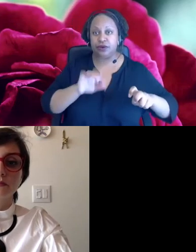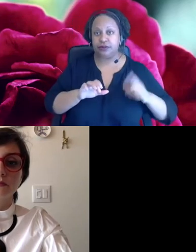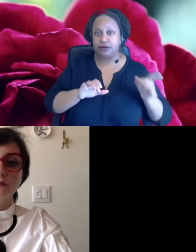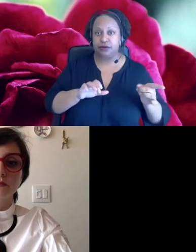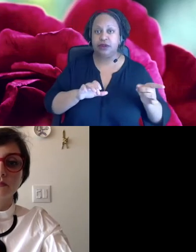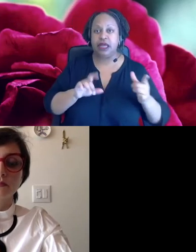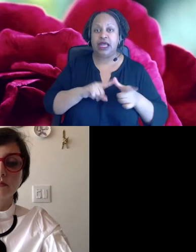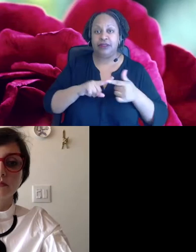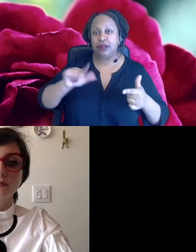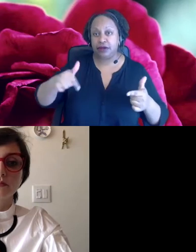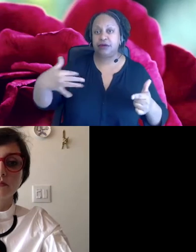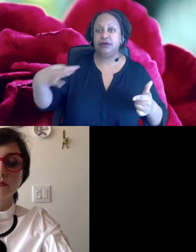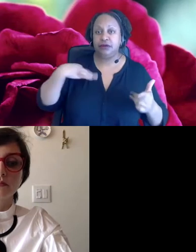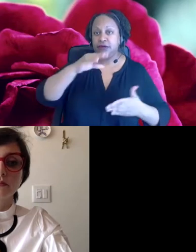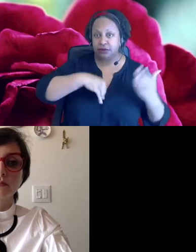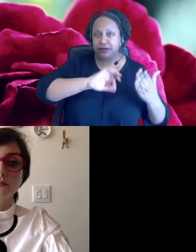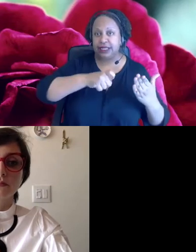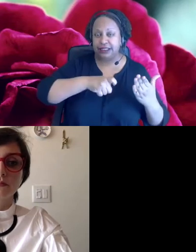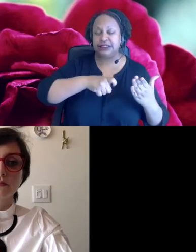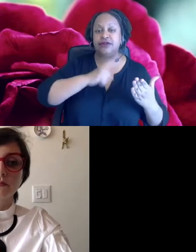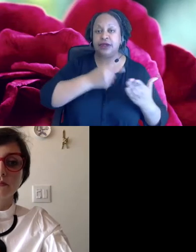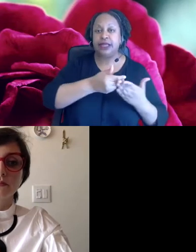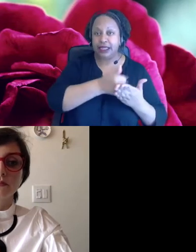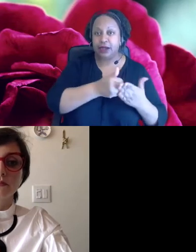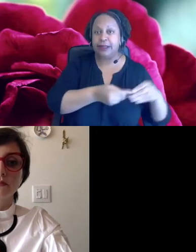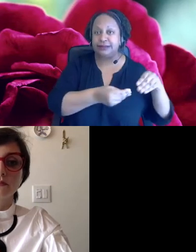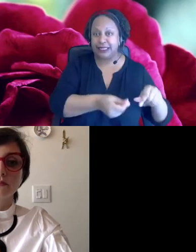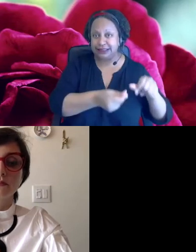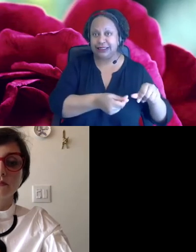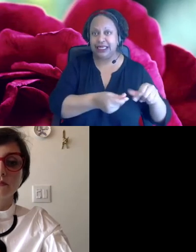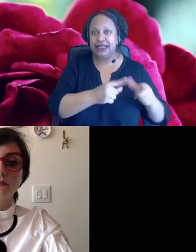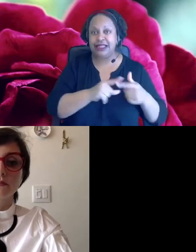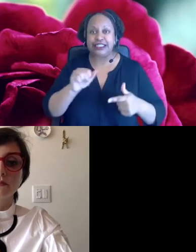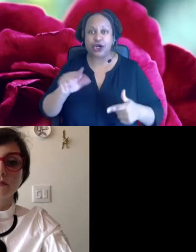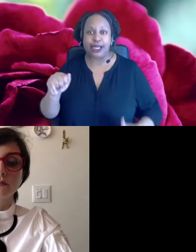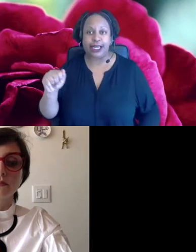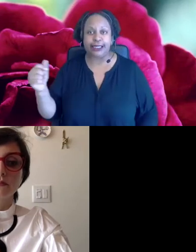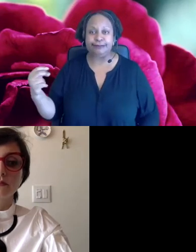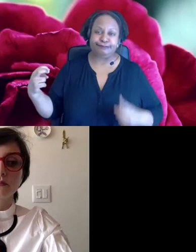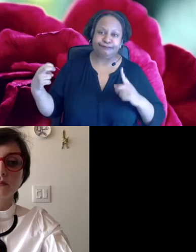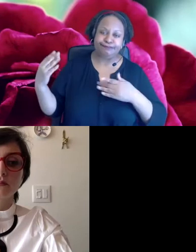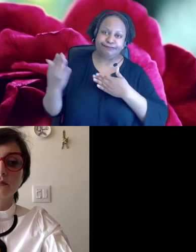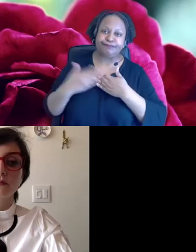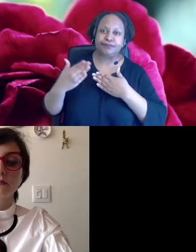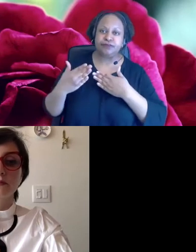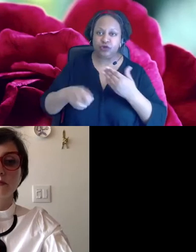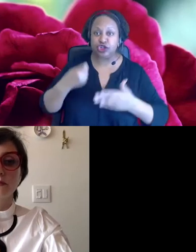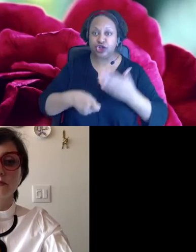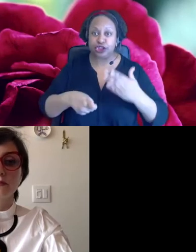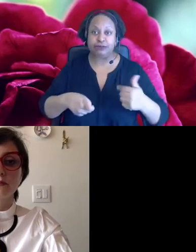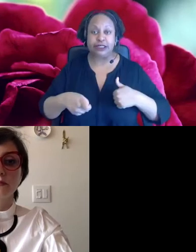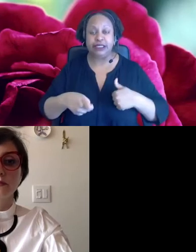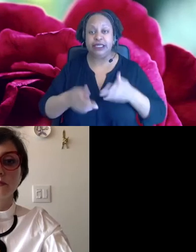filing corporately for that income and expenses against, but then the CRA came back and they charged me as